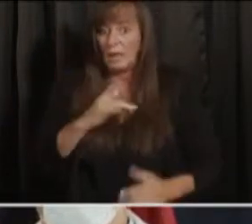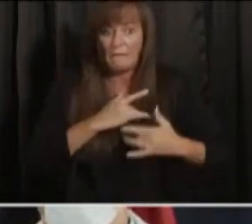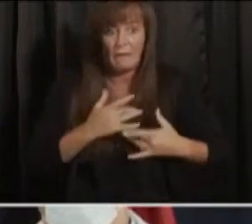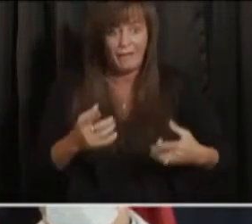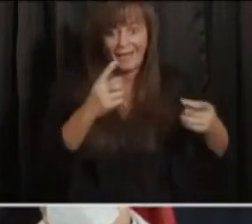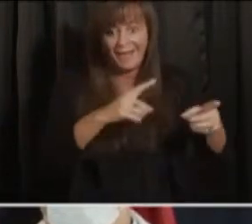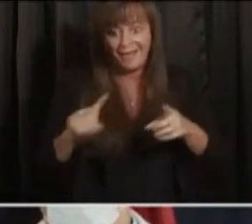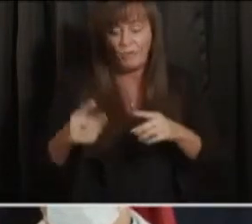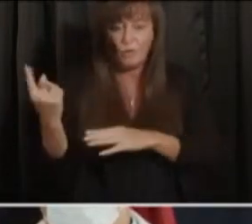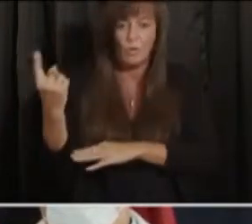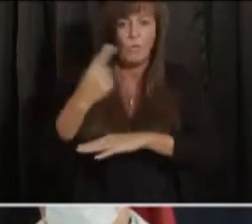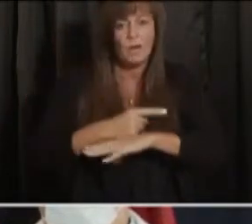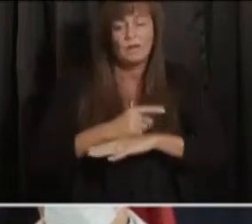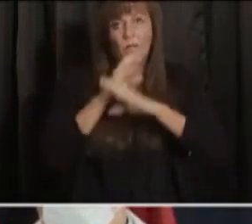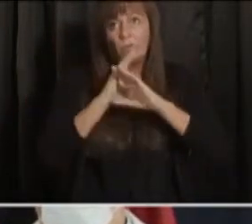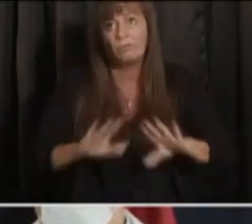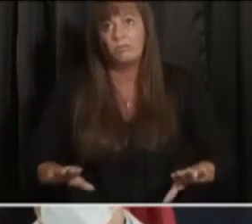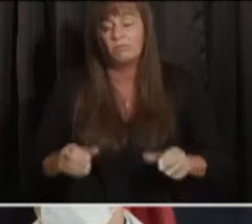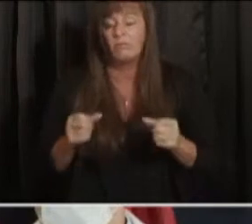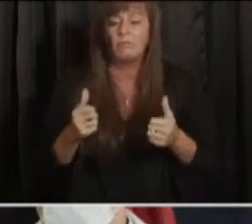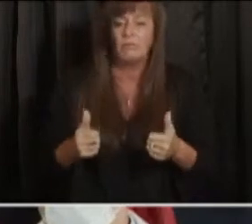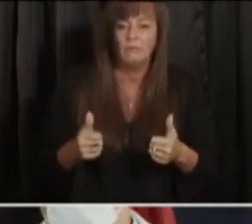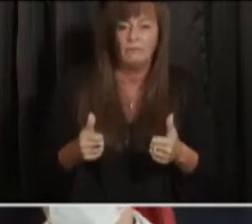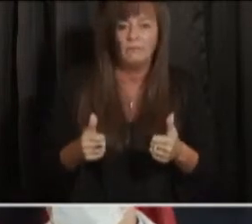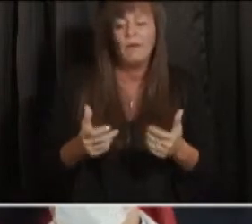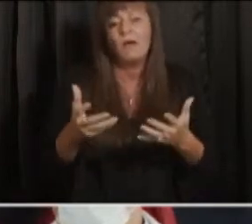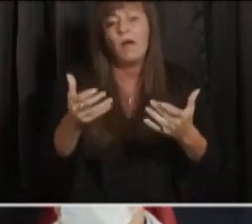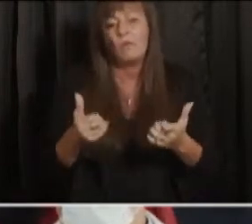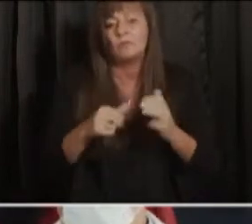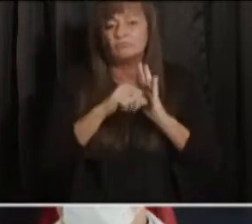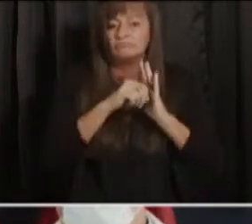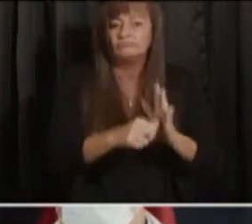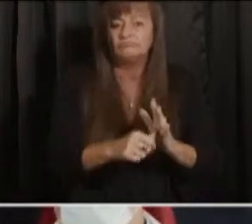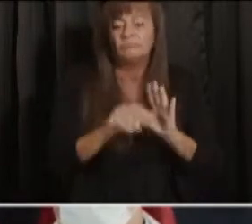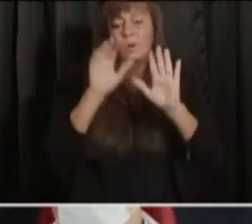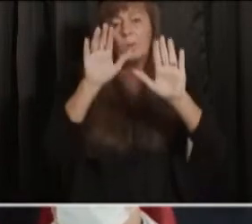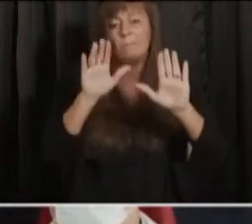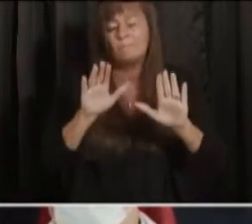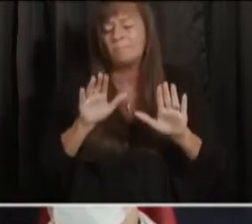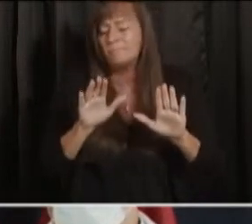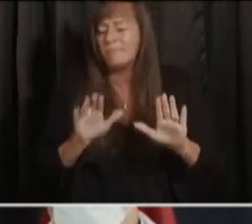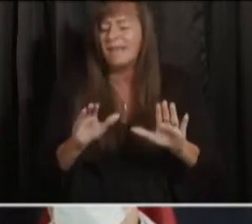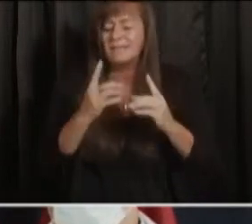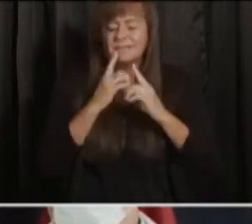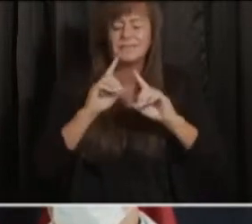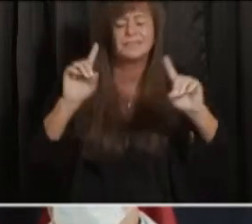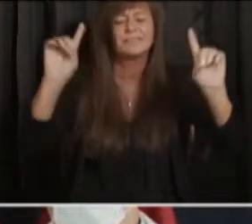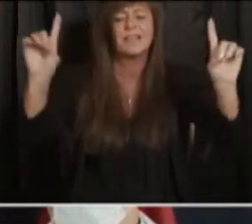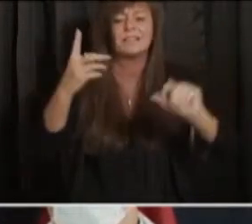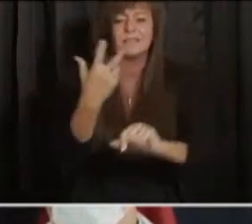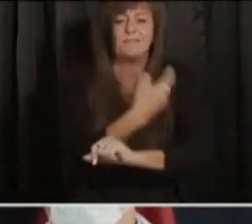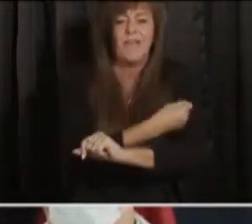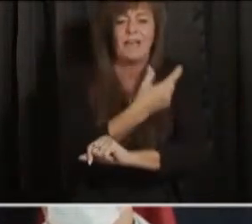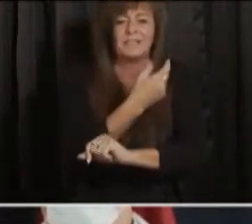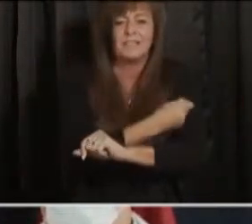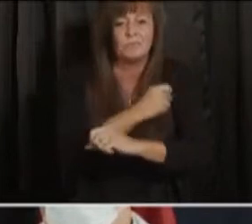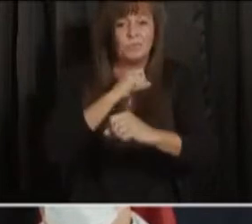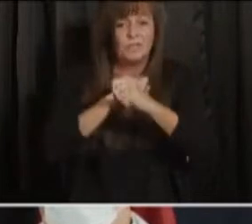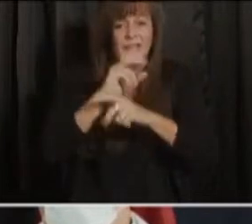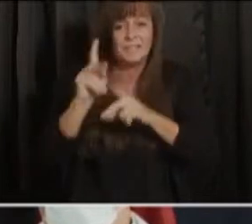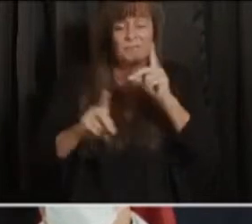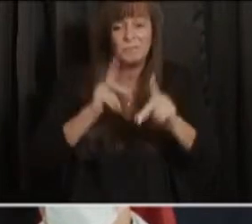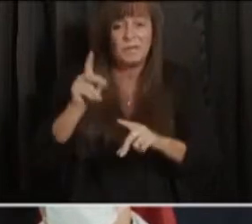blessing. I also want to highlight the amazing success of the vaccine in protecting people